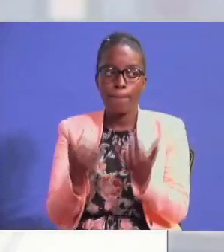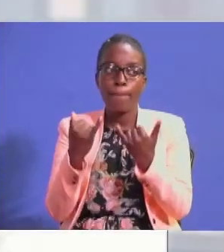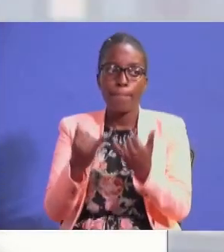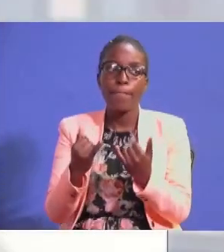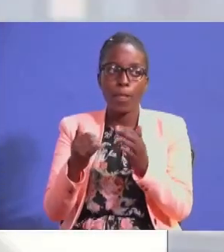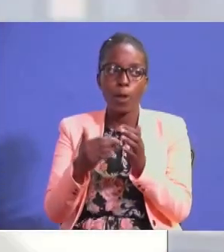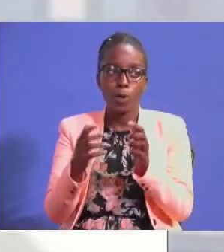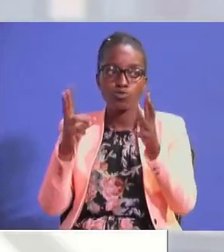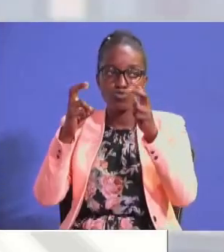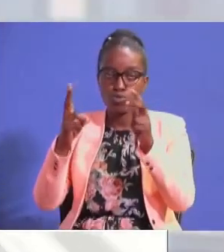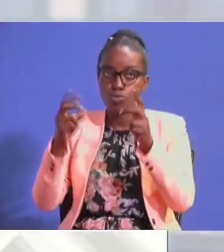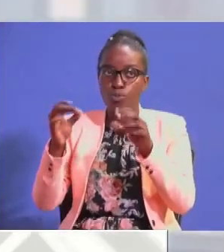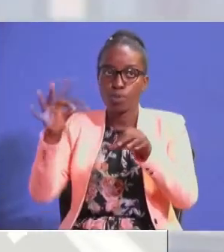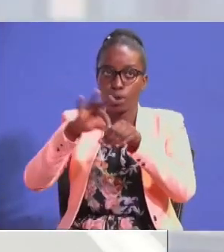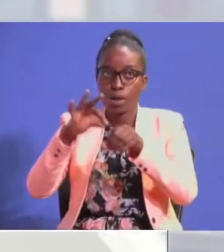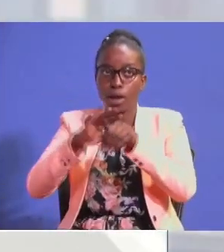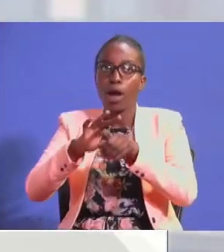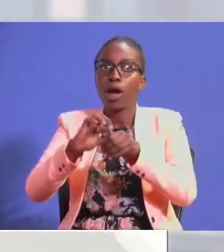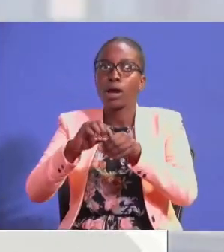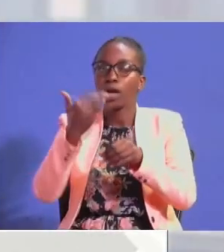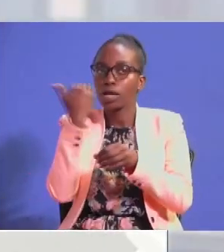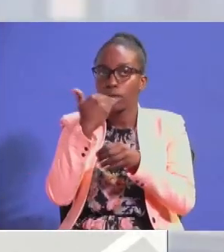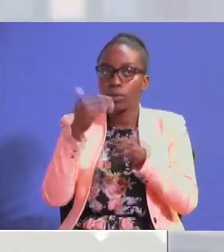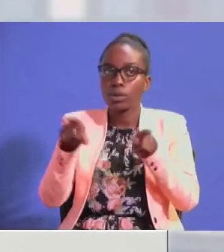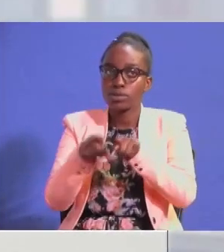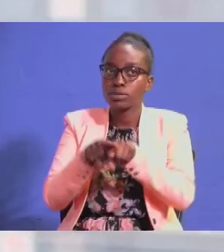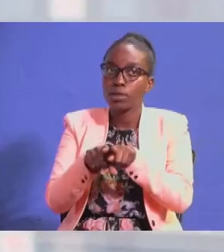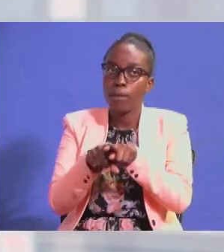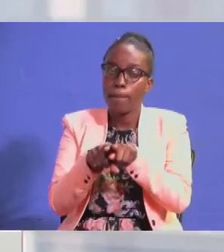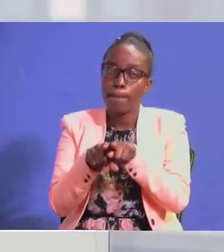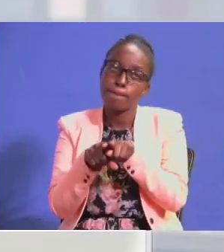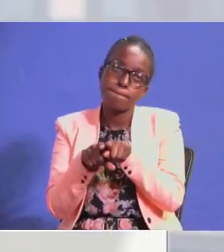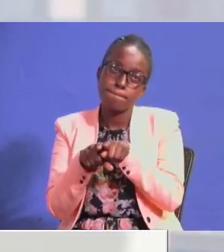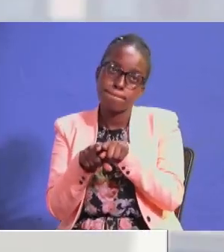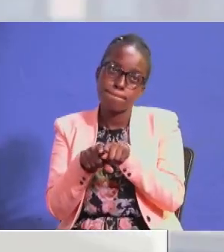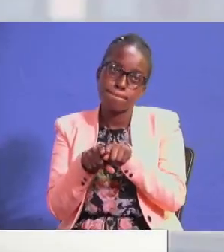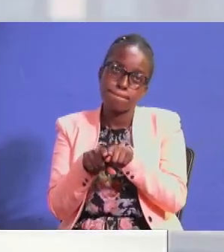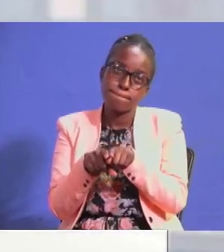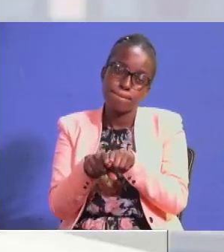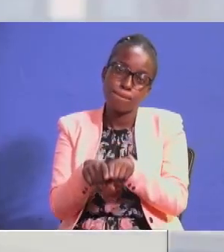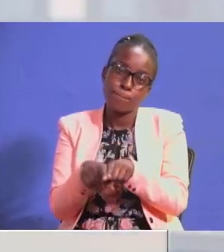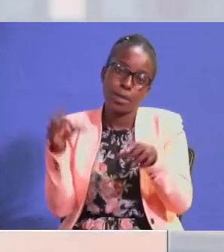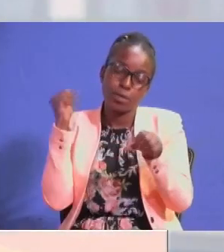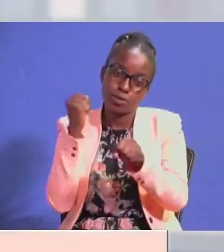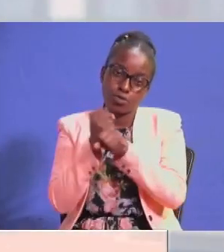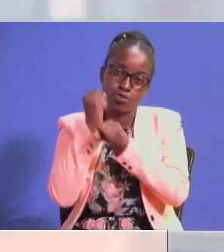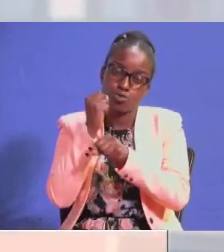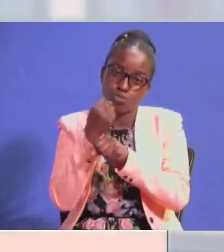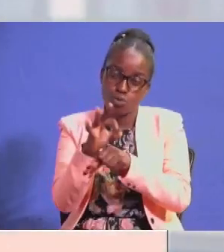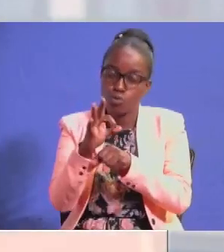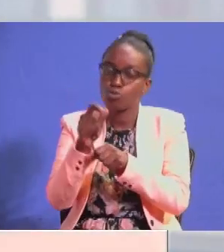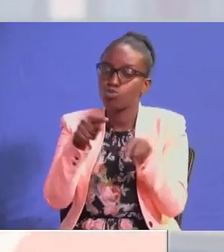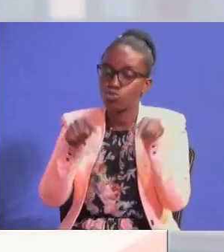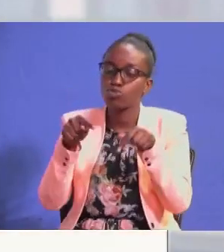The motion to impeach Deputy President Rigathi Gachagua kicked off today with the mover of the